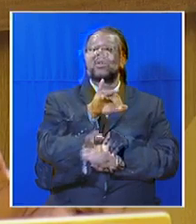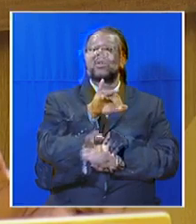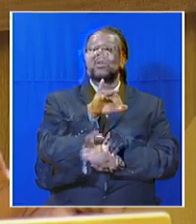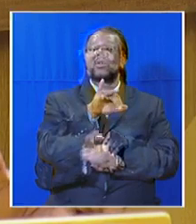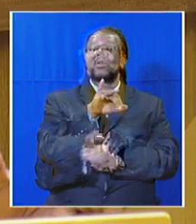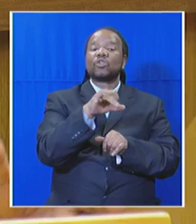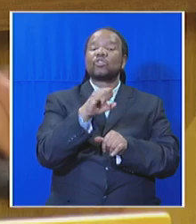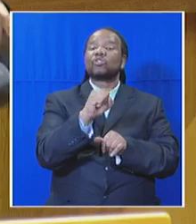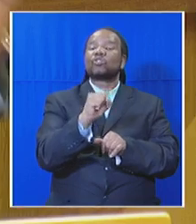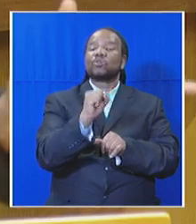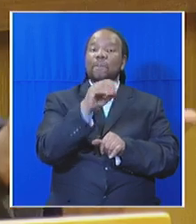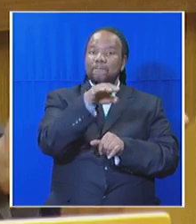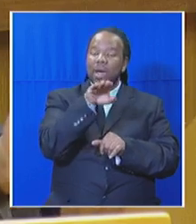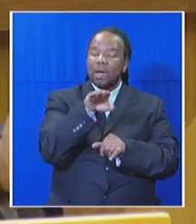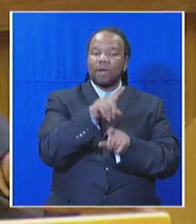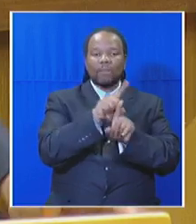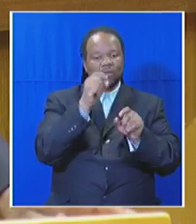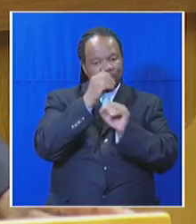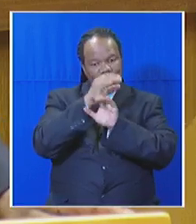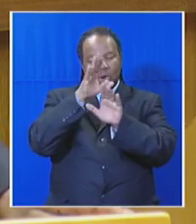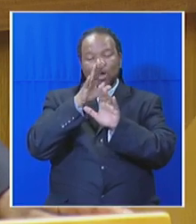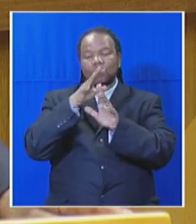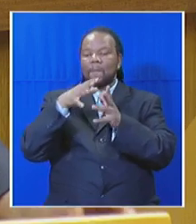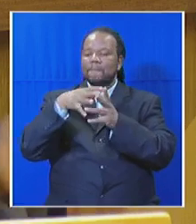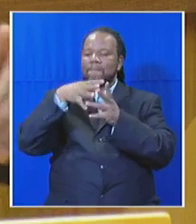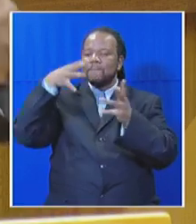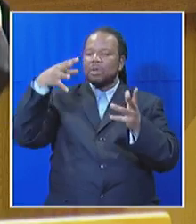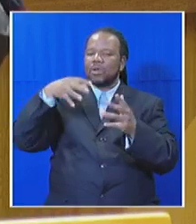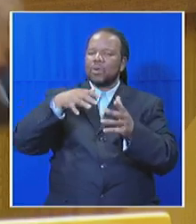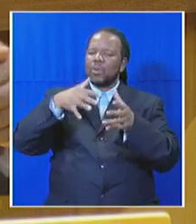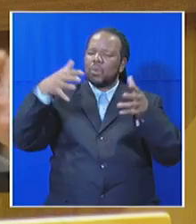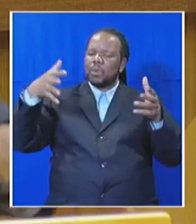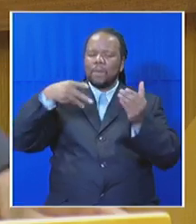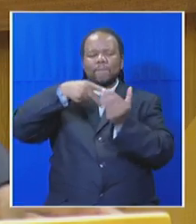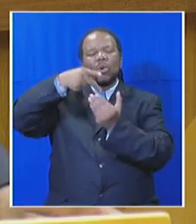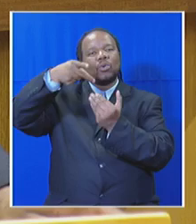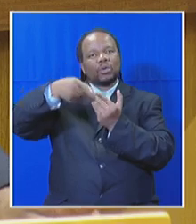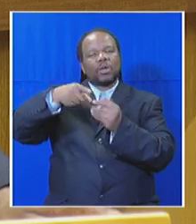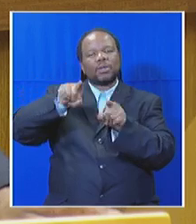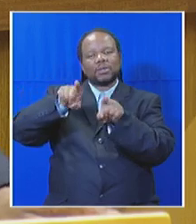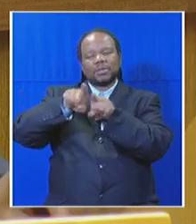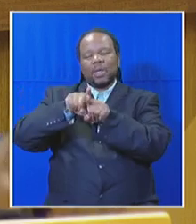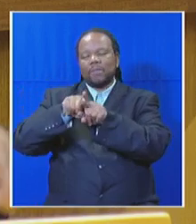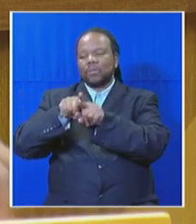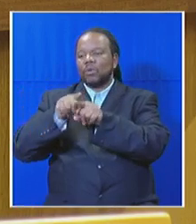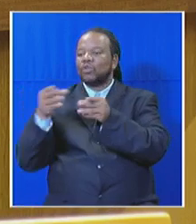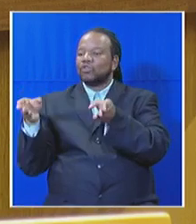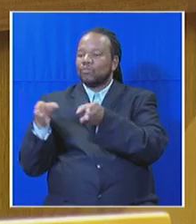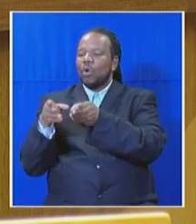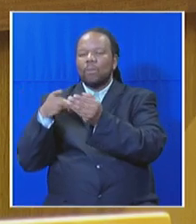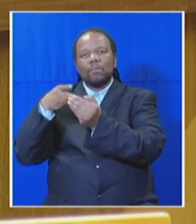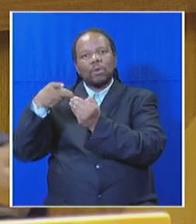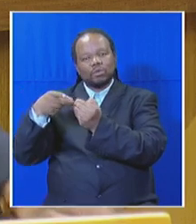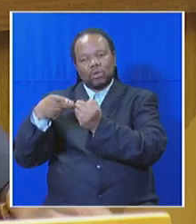for big projects and perhaps small projects so that it should be easy to get the projects going and therefore create